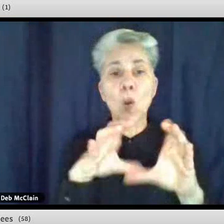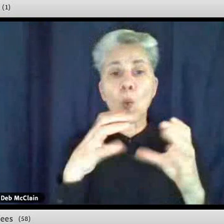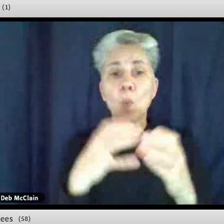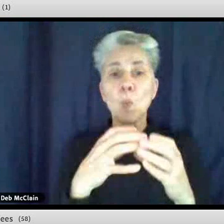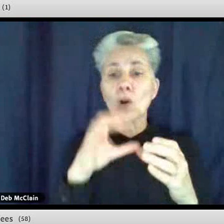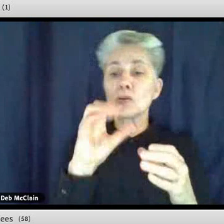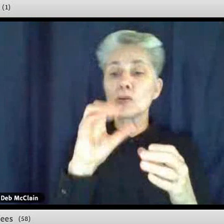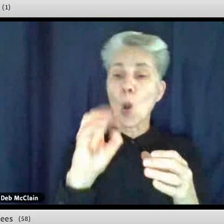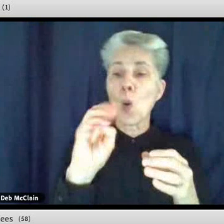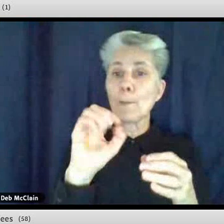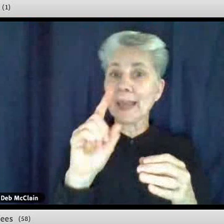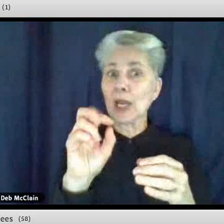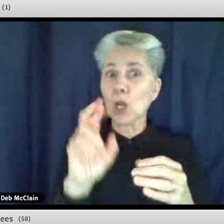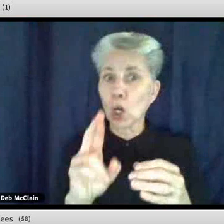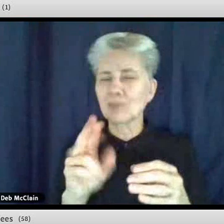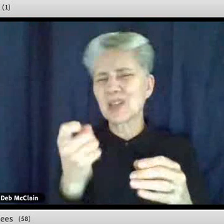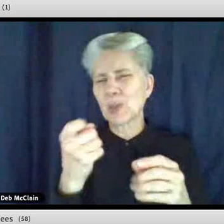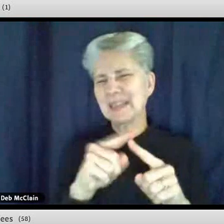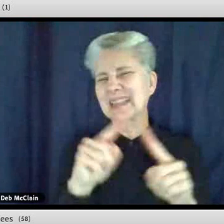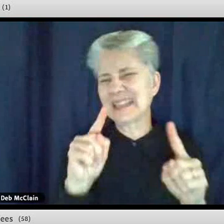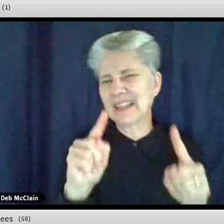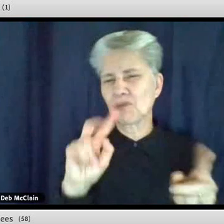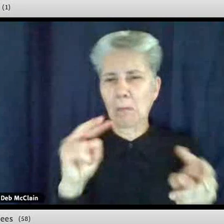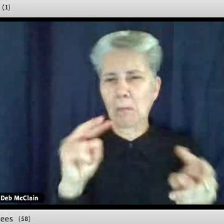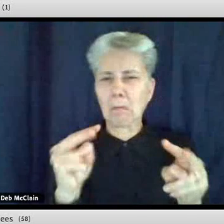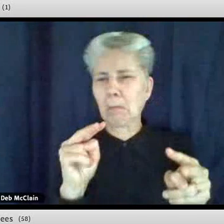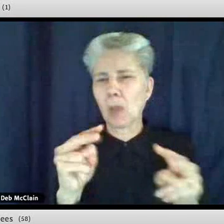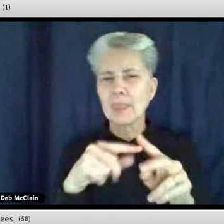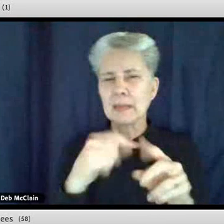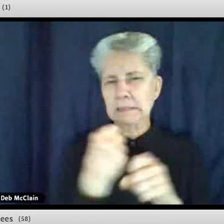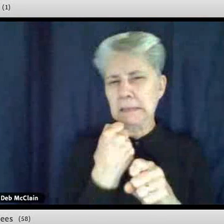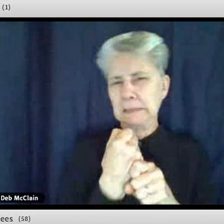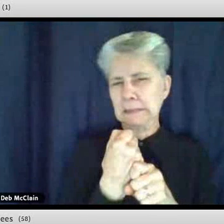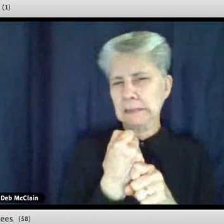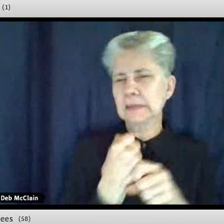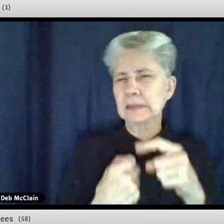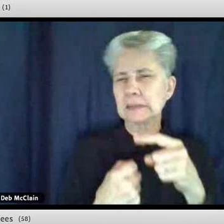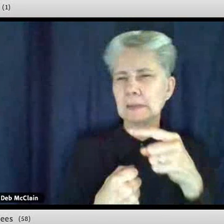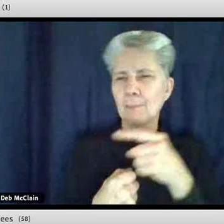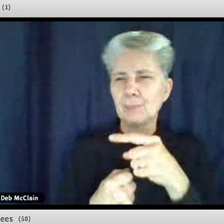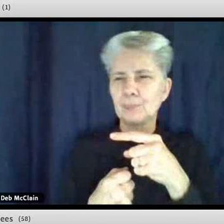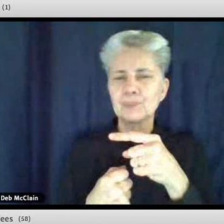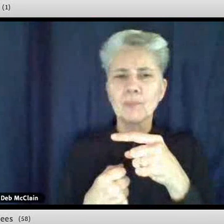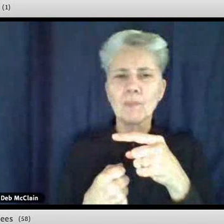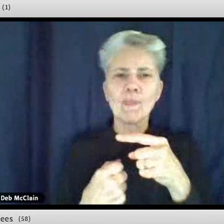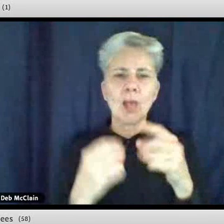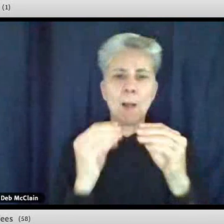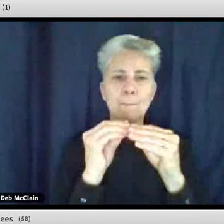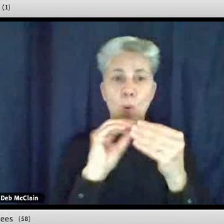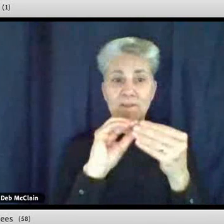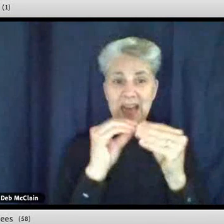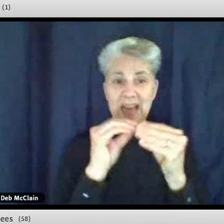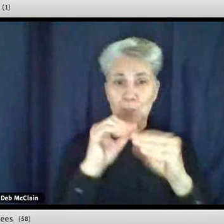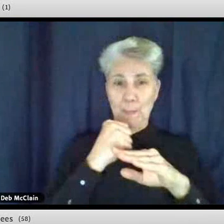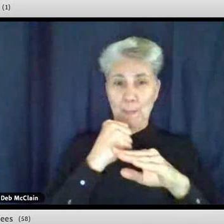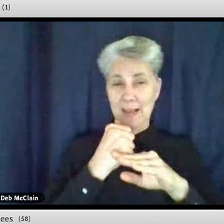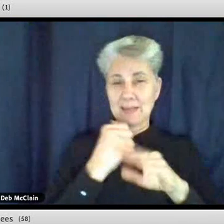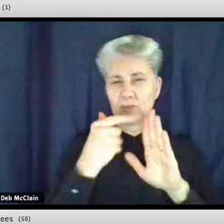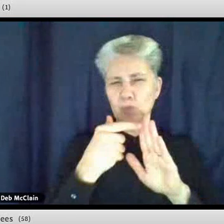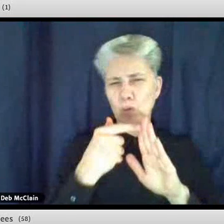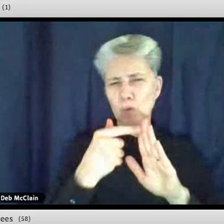this is Worldometer. It's a little bit different. Again, a different kind of take on the statistics. It's more of a numbers based, so